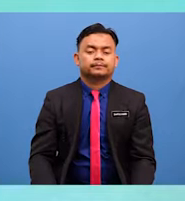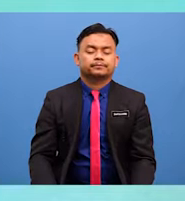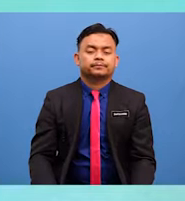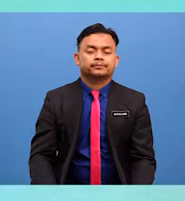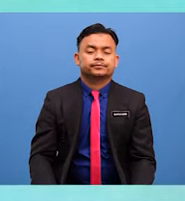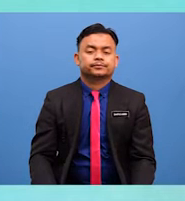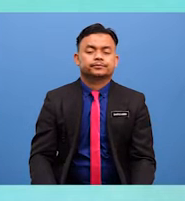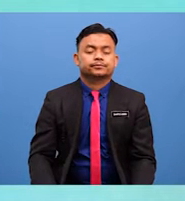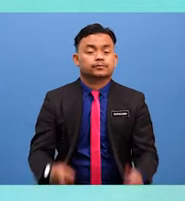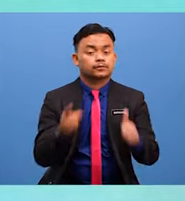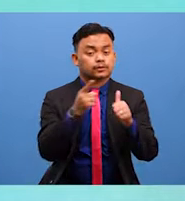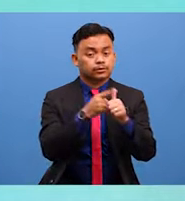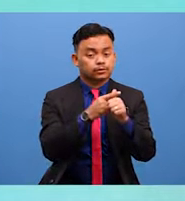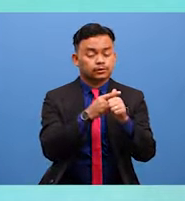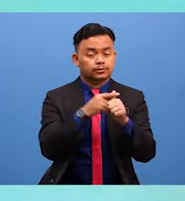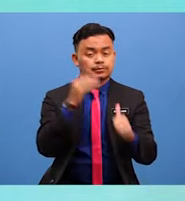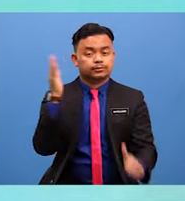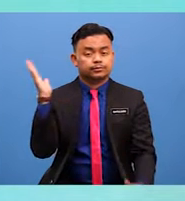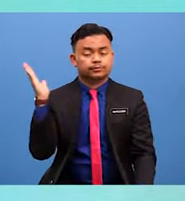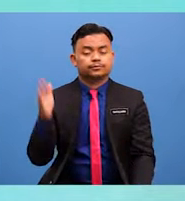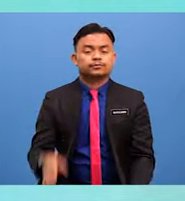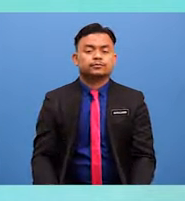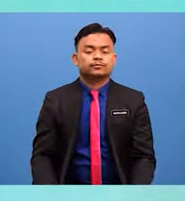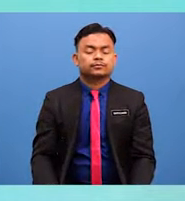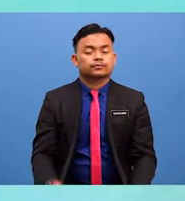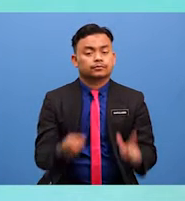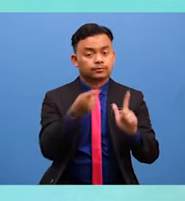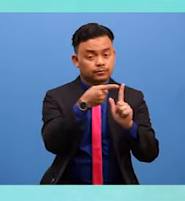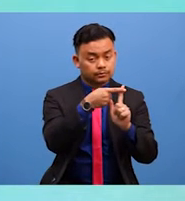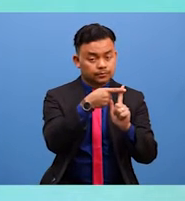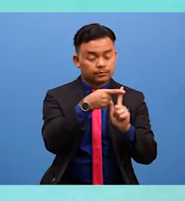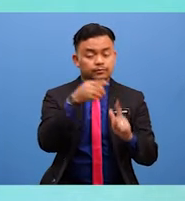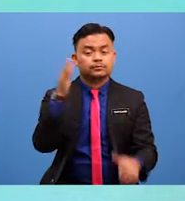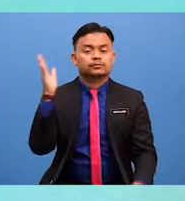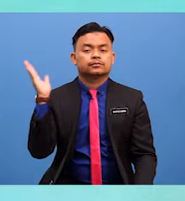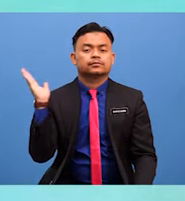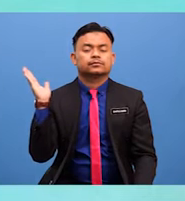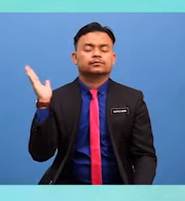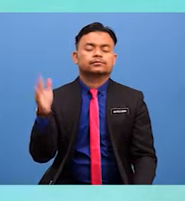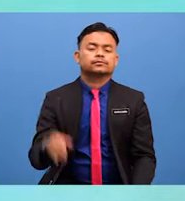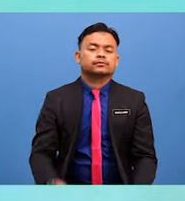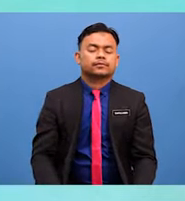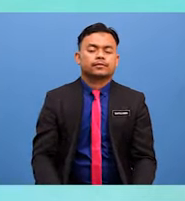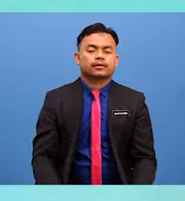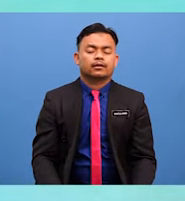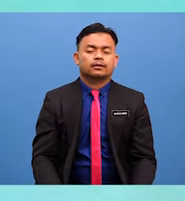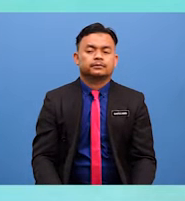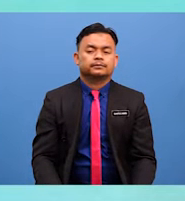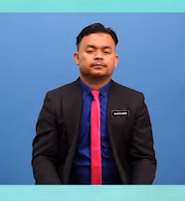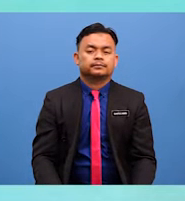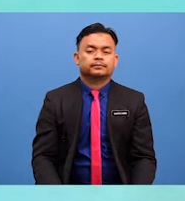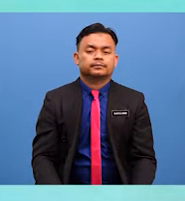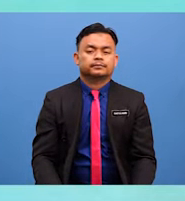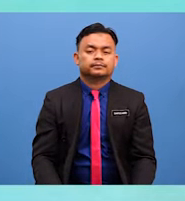1. Use the simple present tense. 2. Use as many expressions in the suggested list in